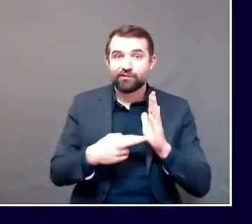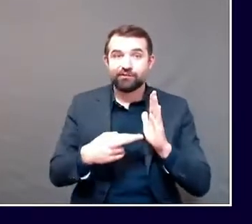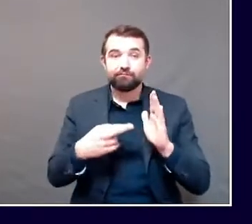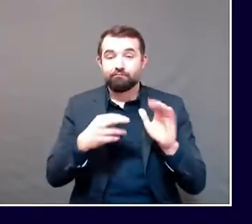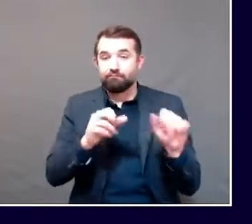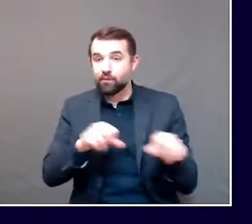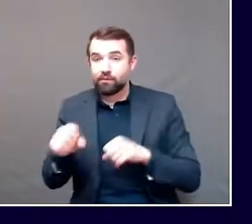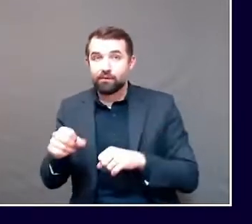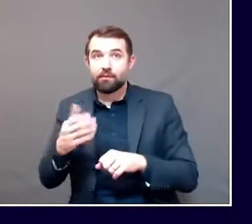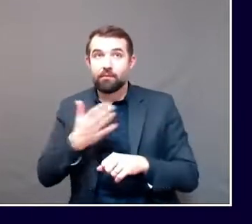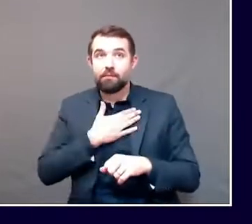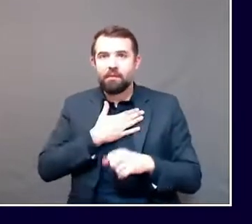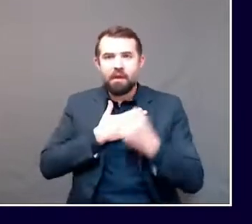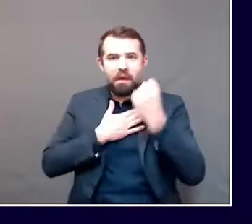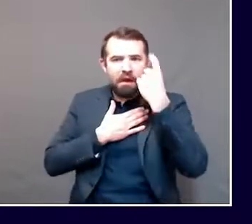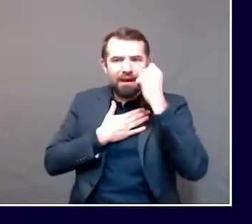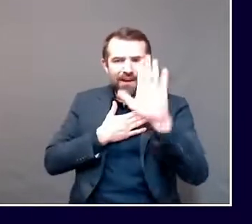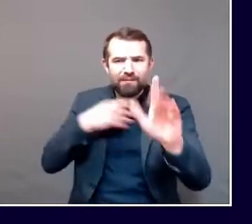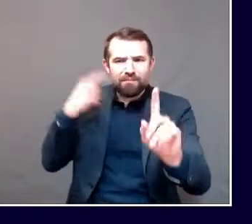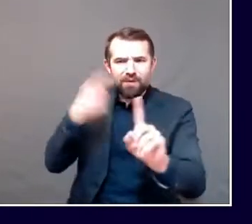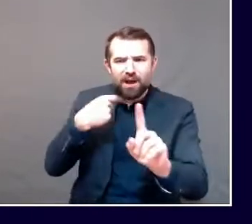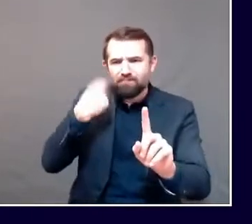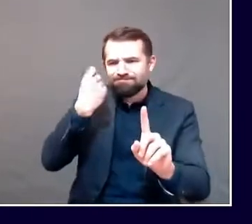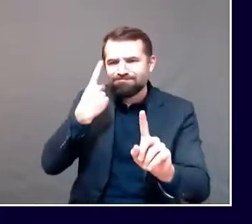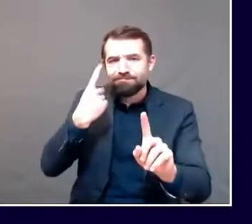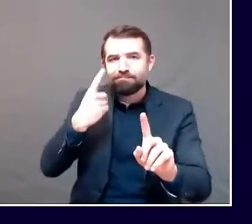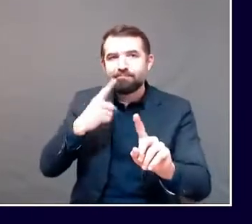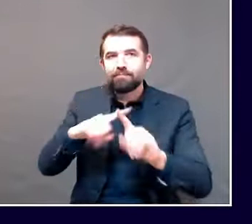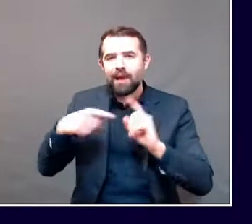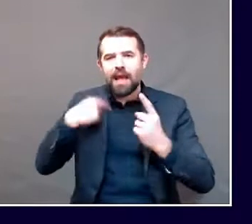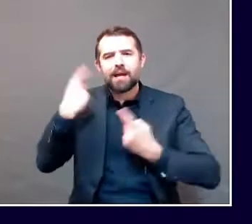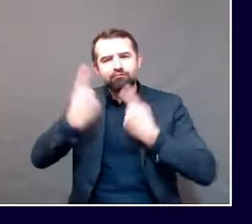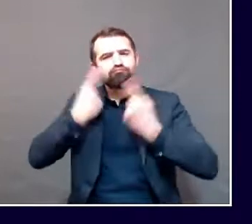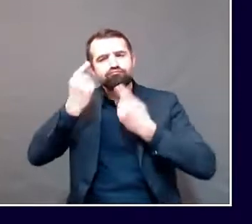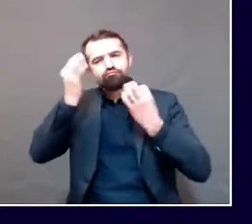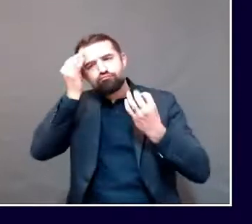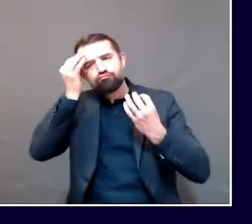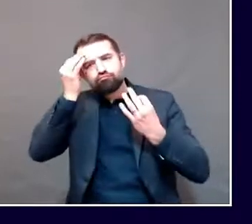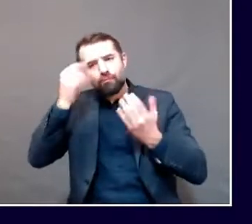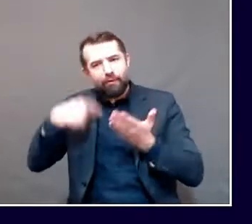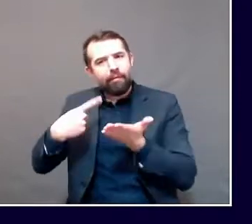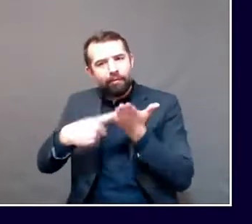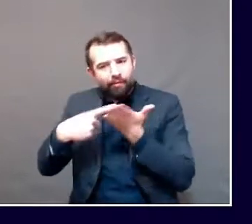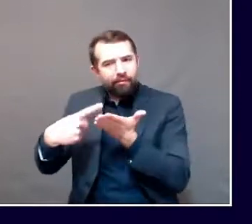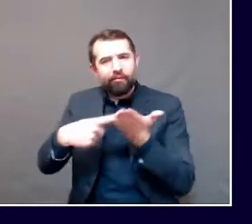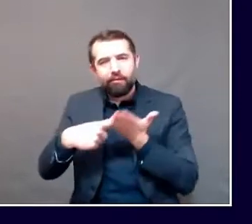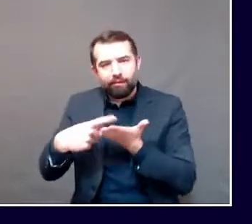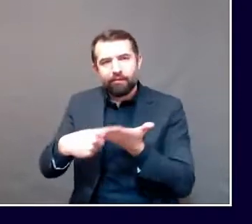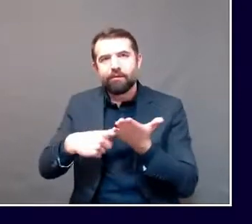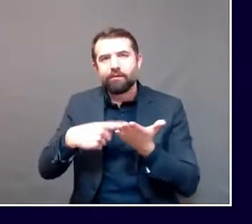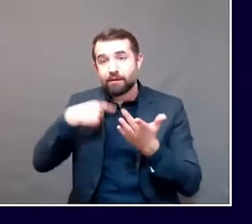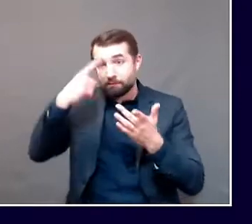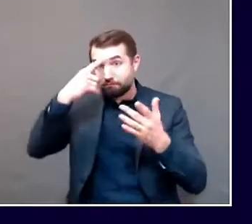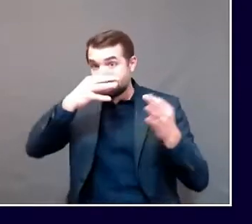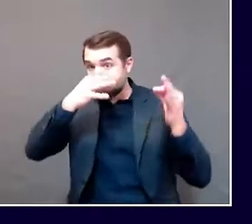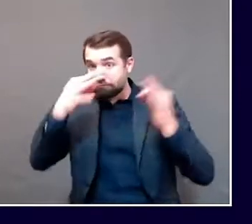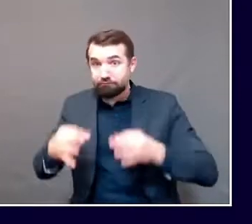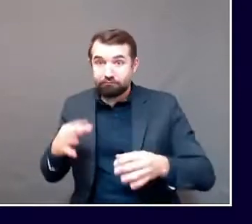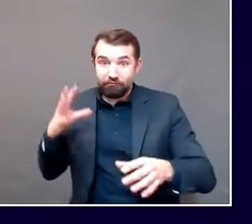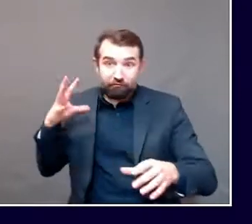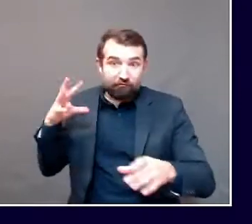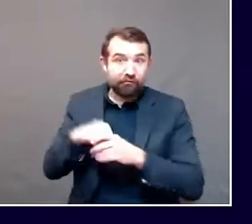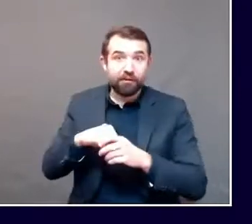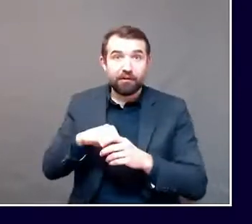saying. I like it's something we've thought about as well, but I don't know with certainty whether this will allow that sort